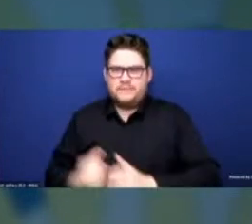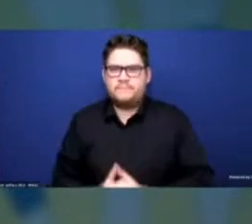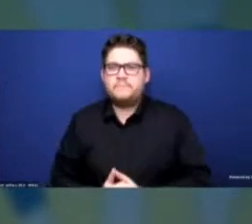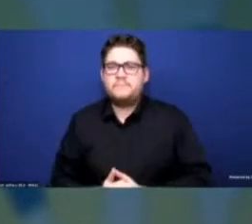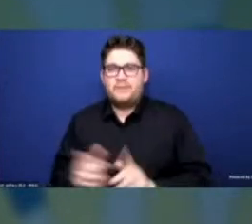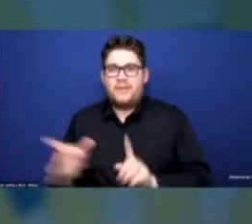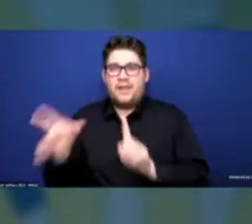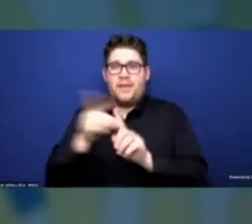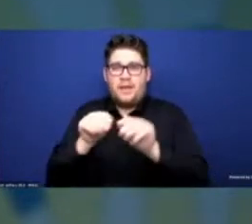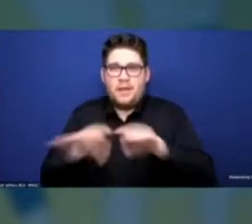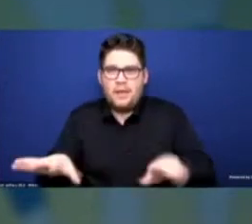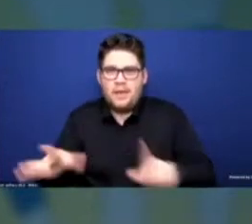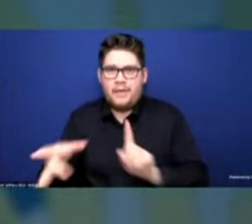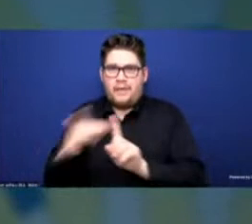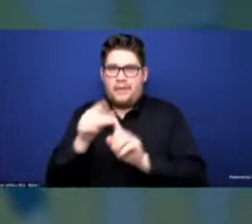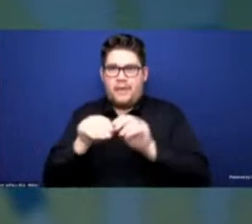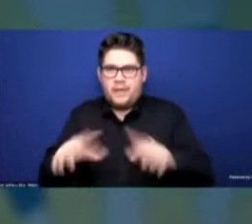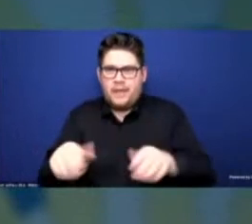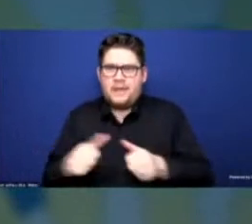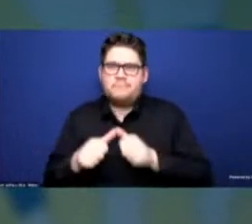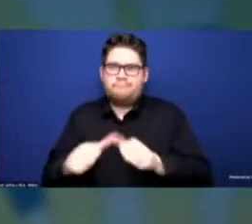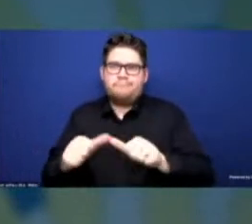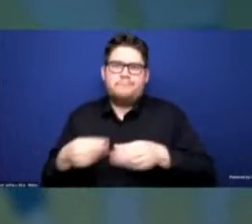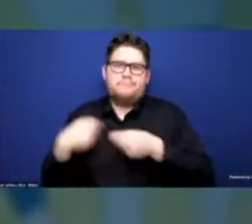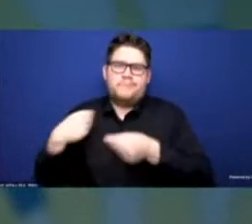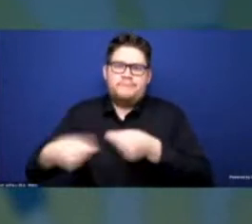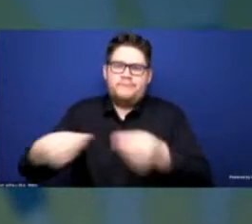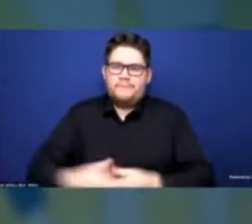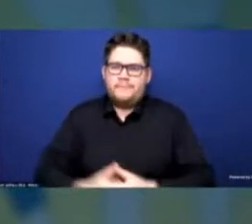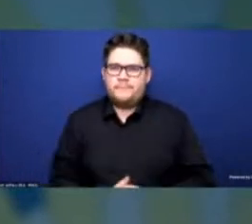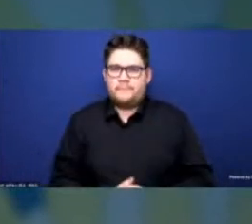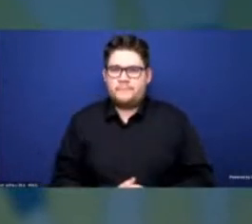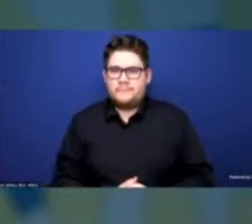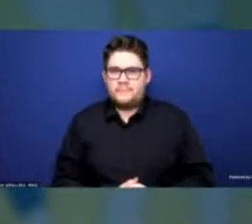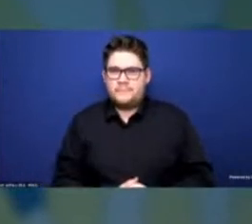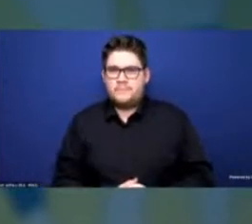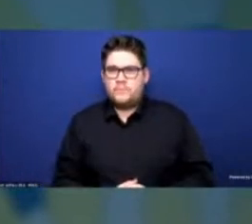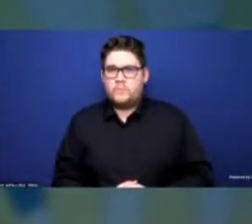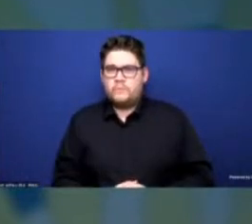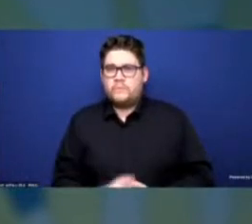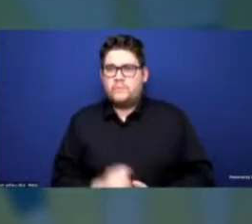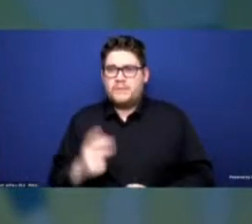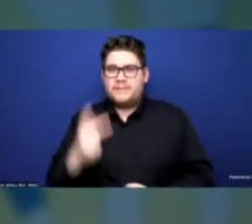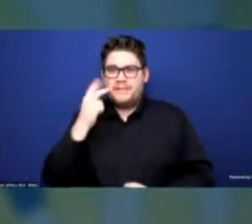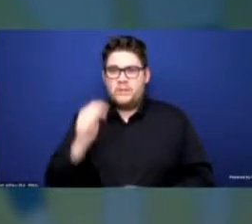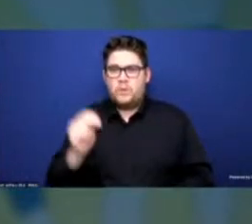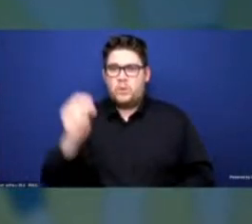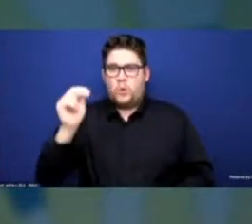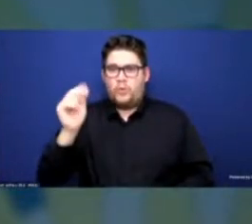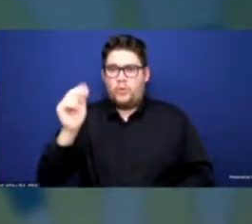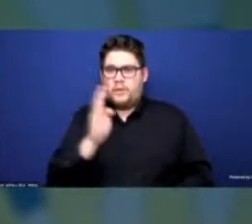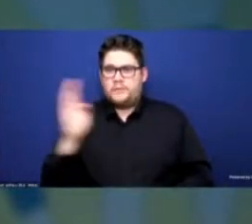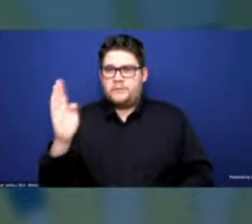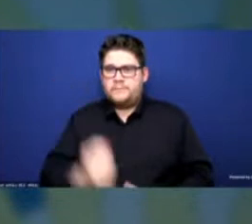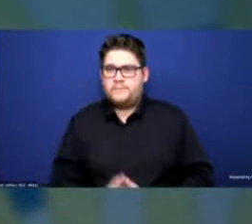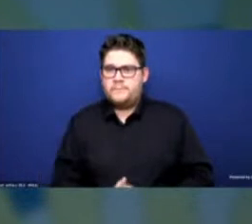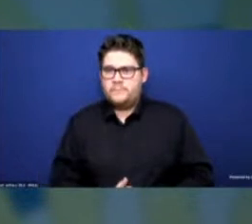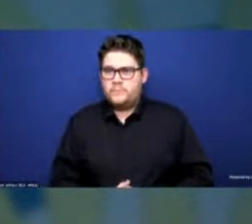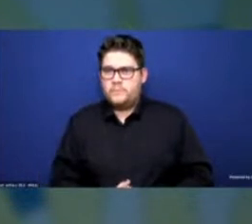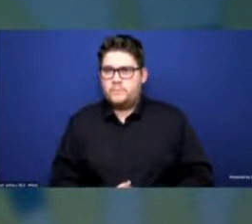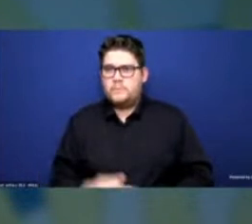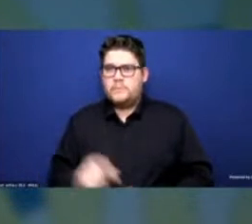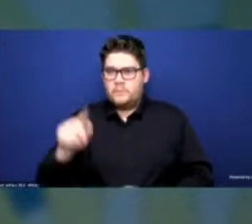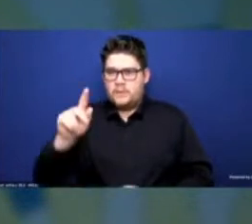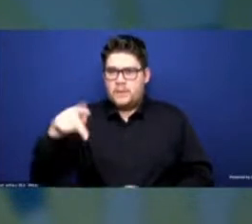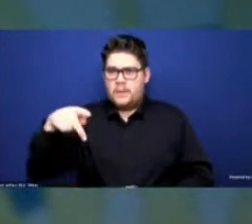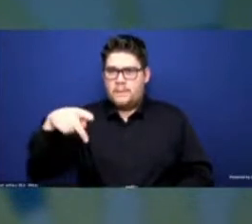of course, you can see here that Peace River South, which includes places like Dawson, are showing up right now, as well